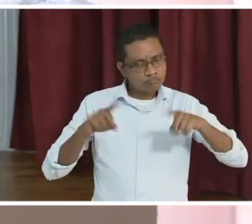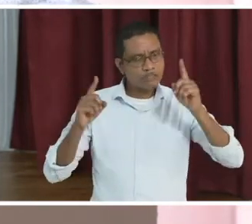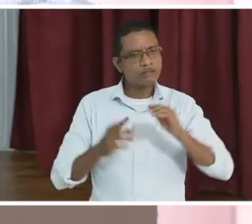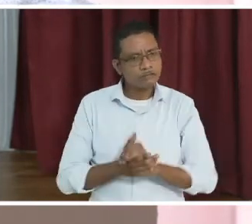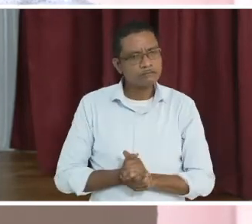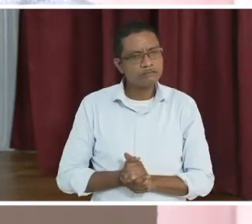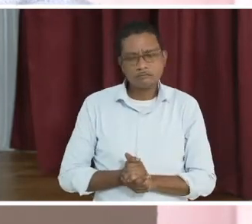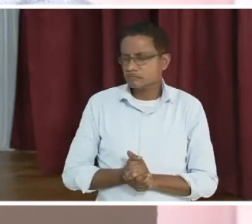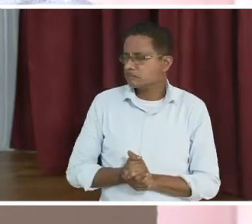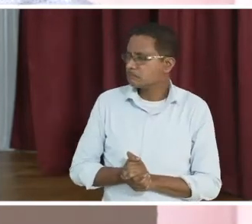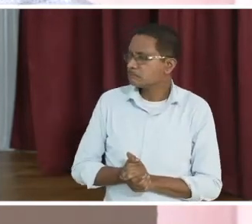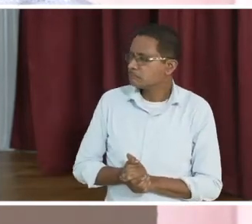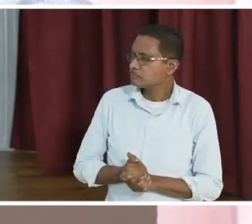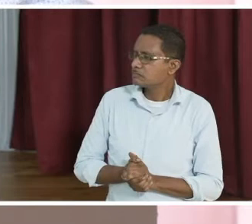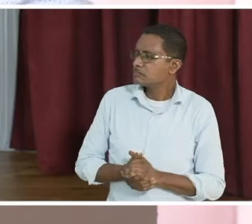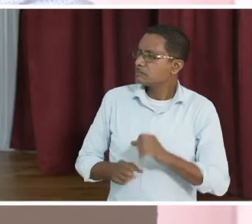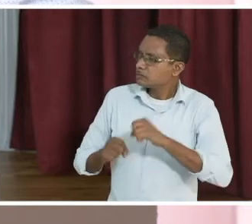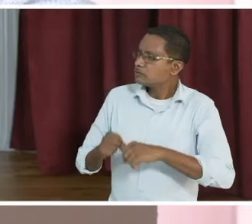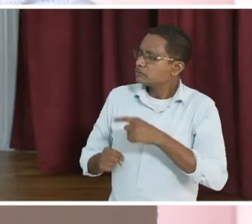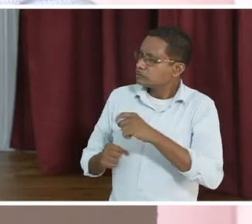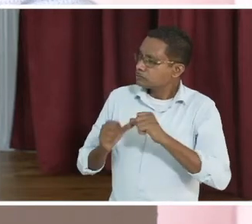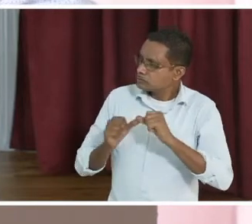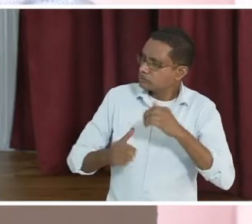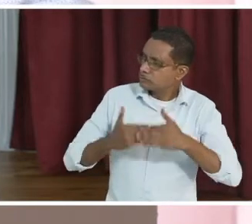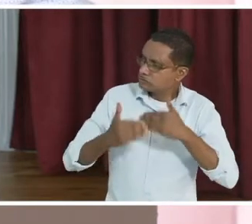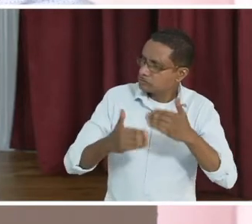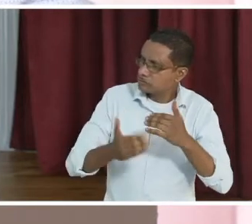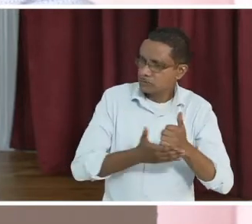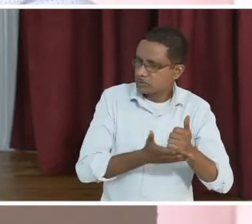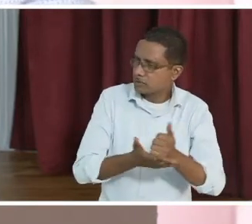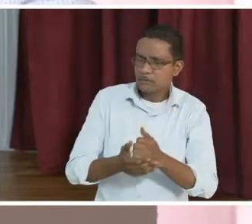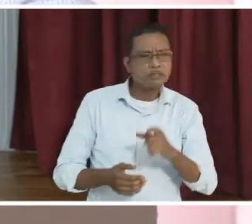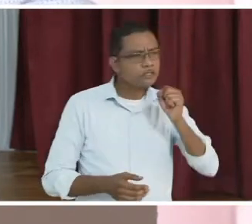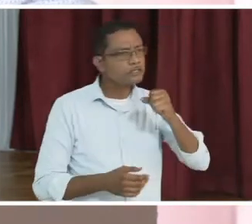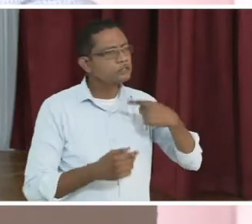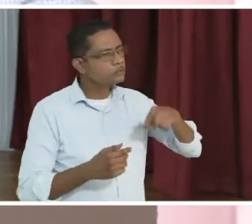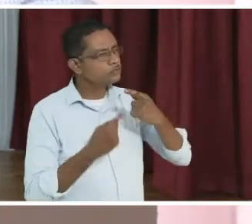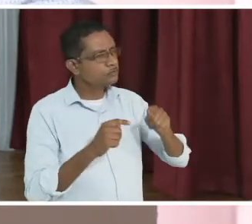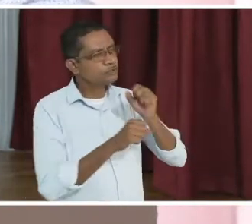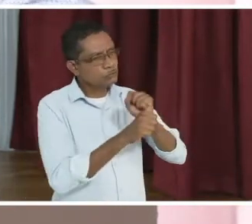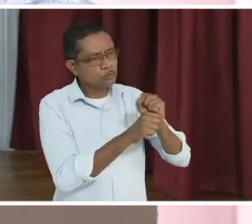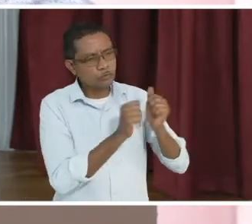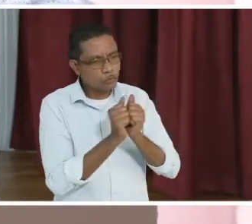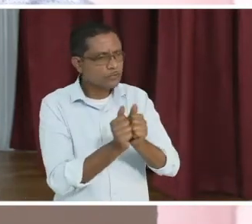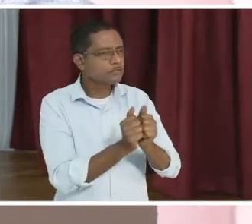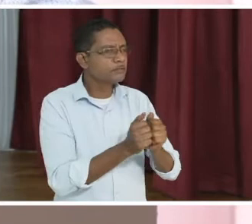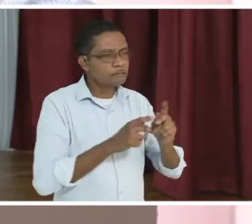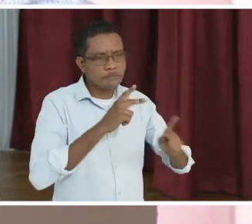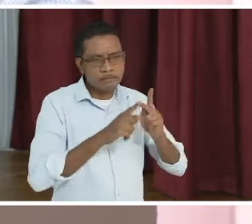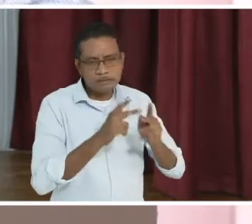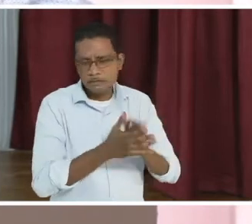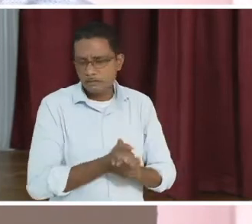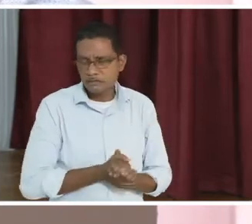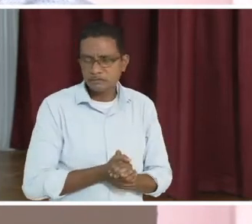continuous efforts to make it possible. We try to work with our clients, even in the mortgage conversion process. Many of the public would